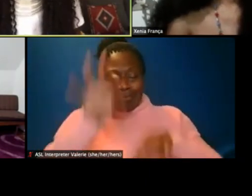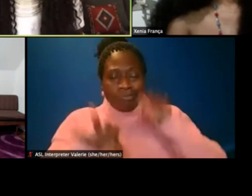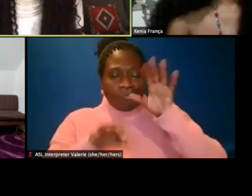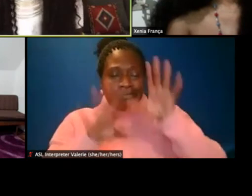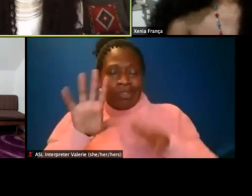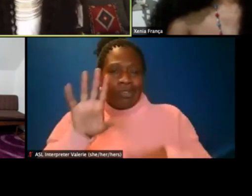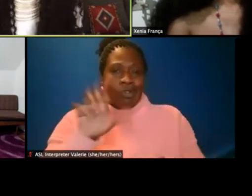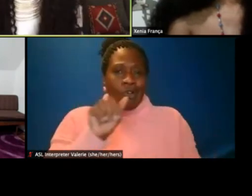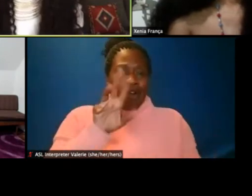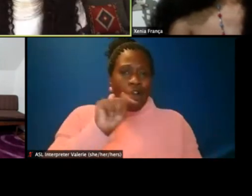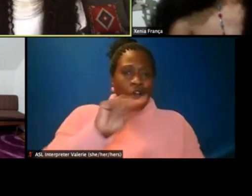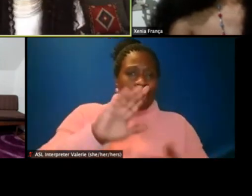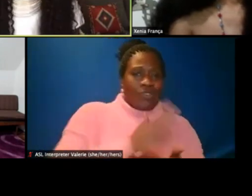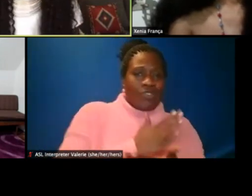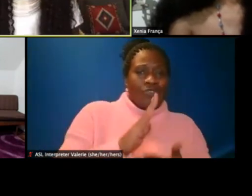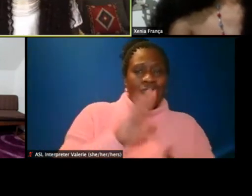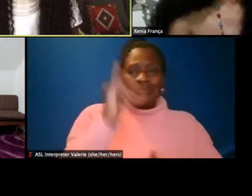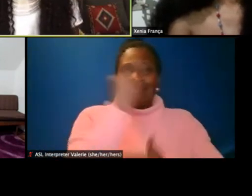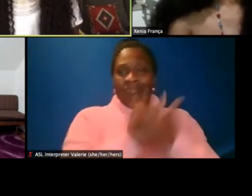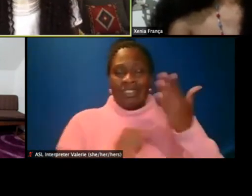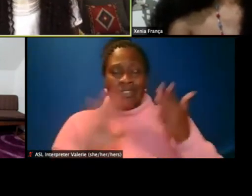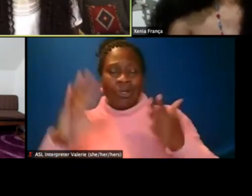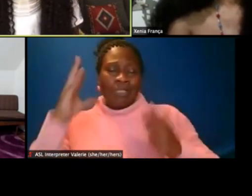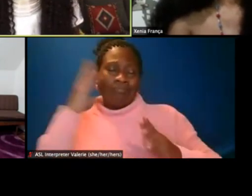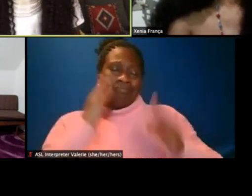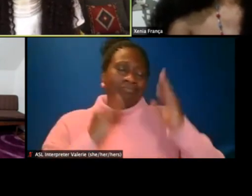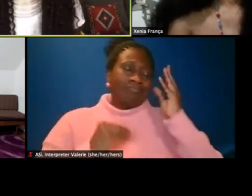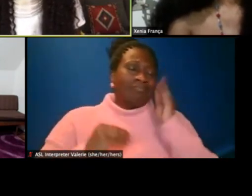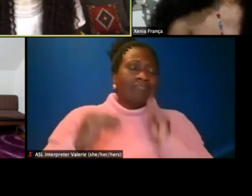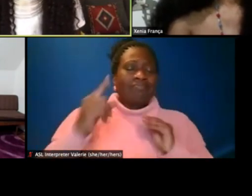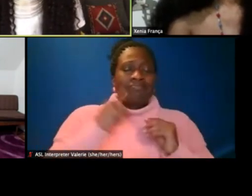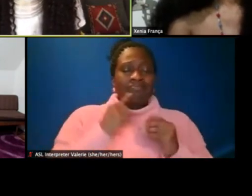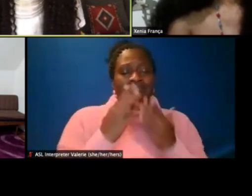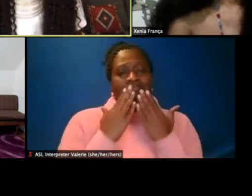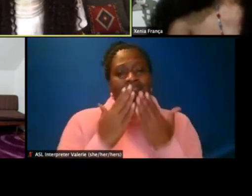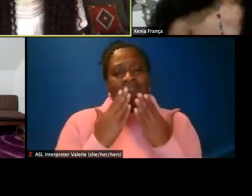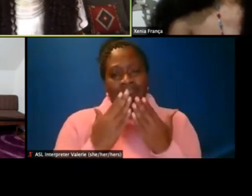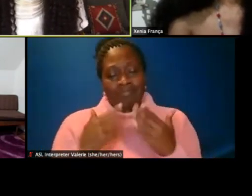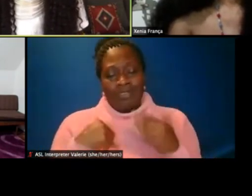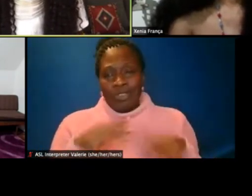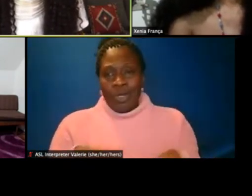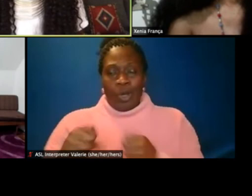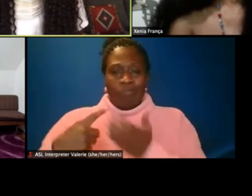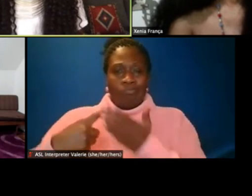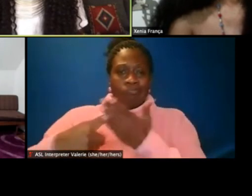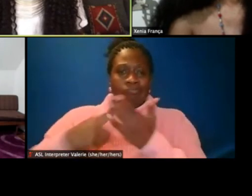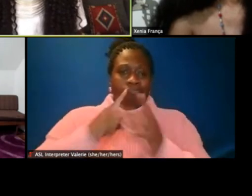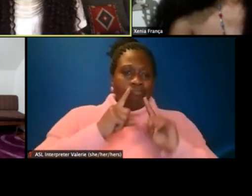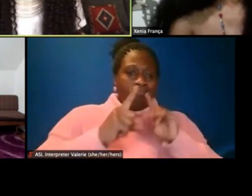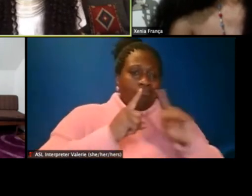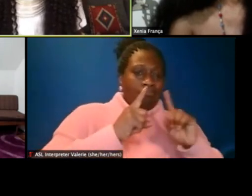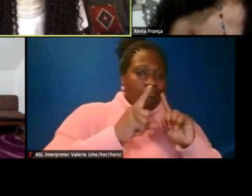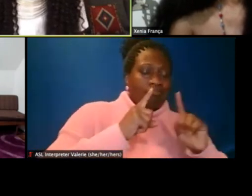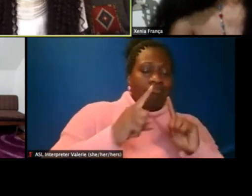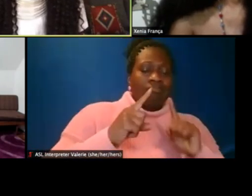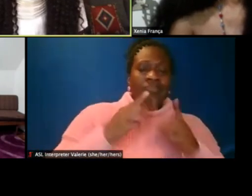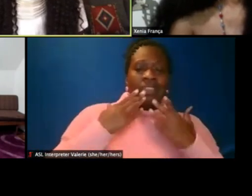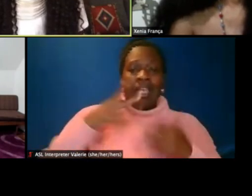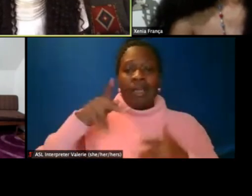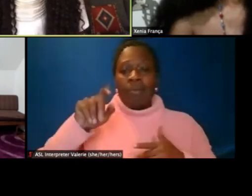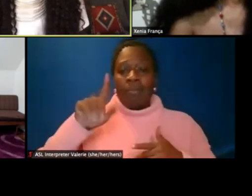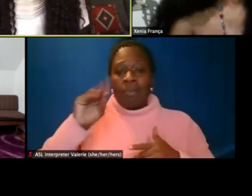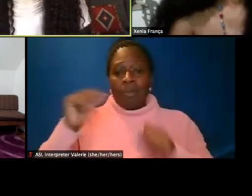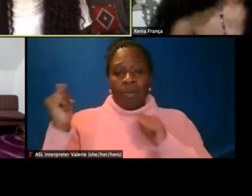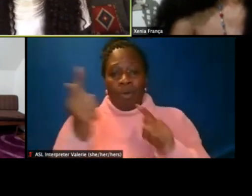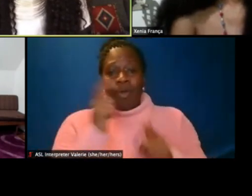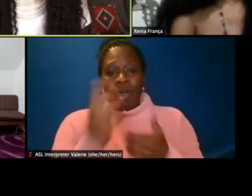your ancestors with us and your spirits. So I'm very, very grateful to be able to hold this conversation, and thank you to Pablo and everyone else